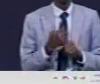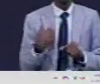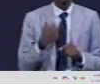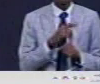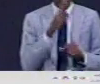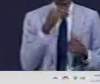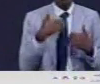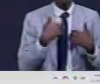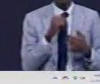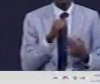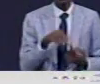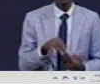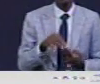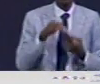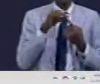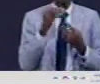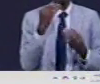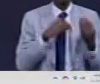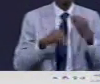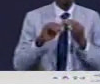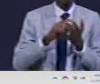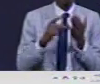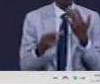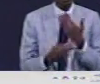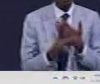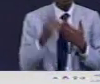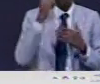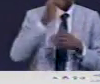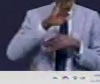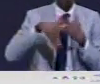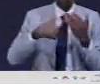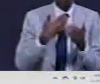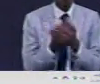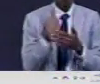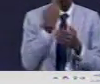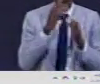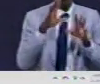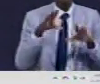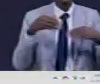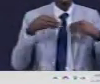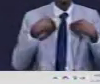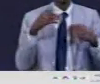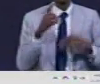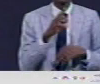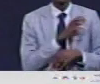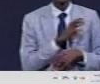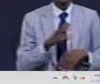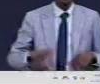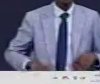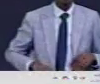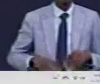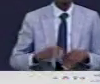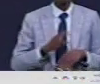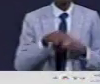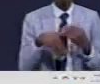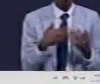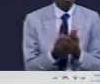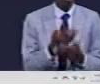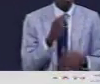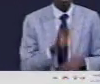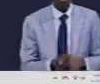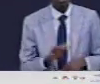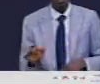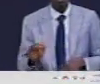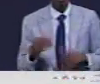Christ, all children, all youths, all over. You are the new stars. Your star